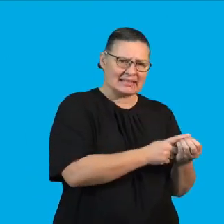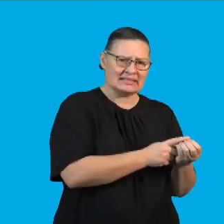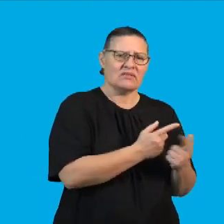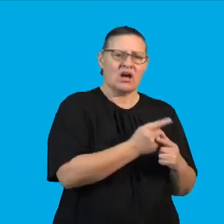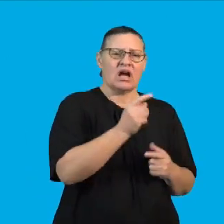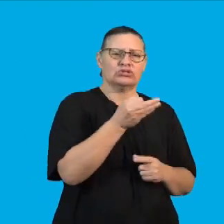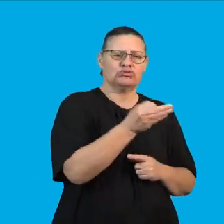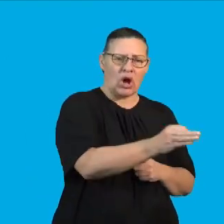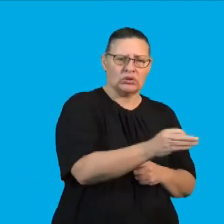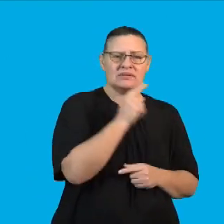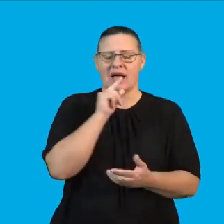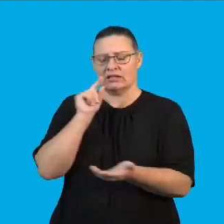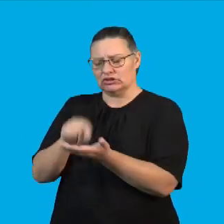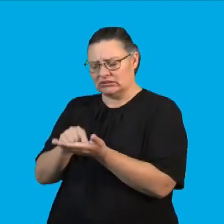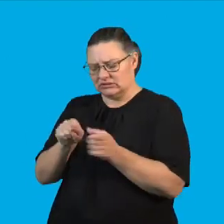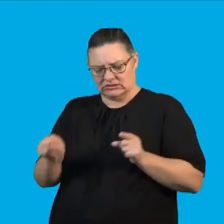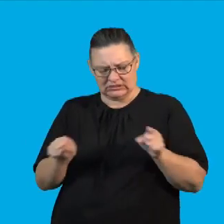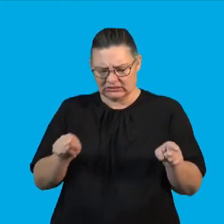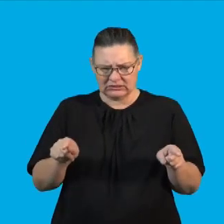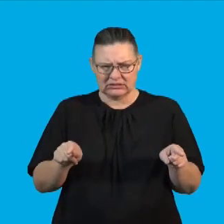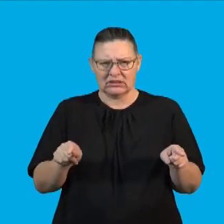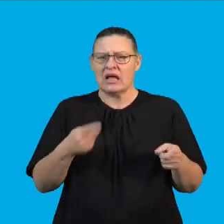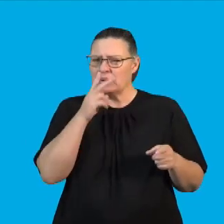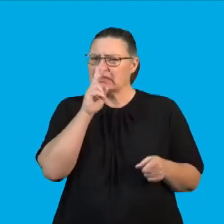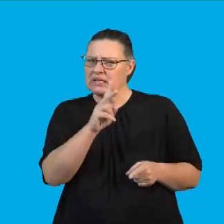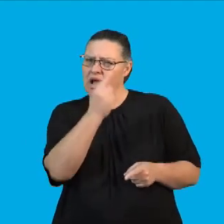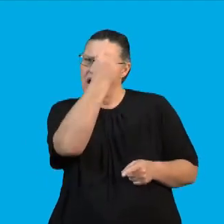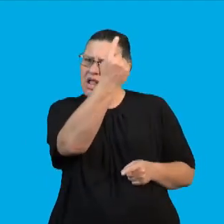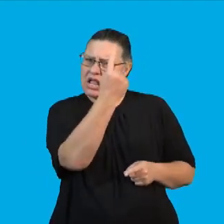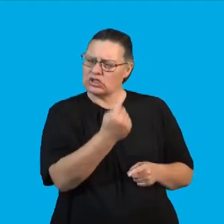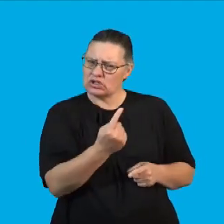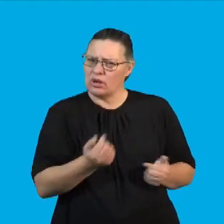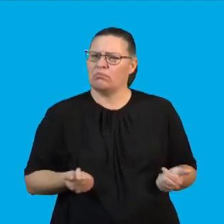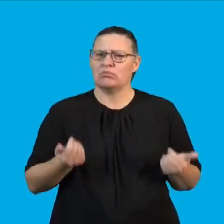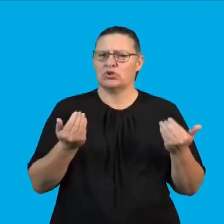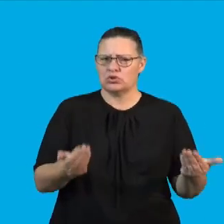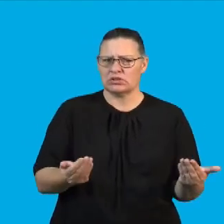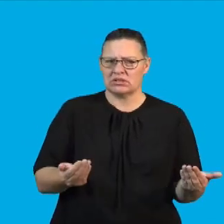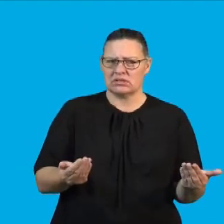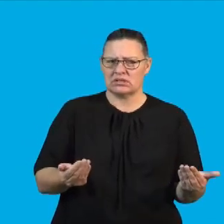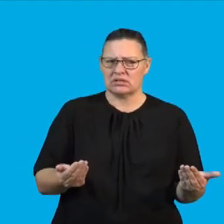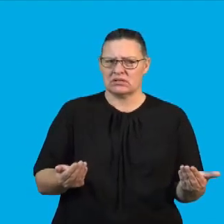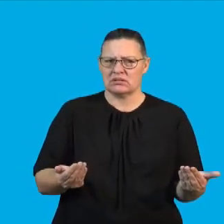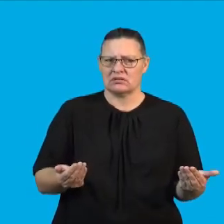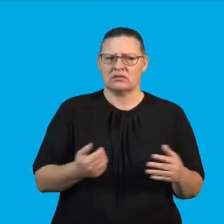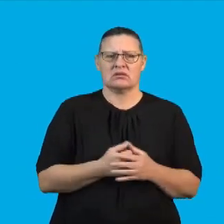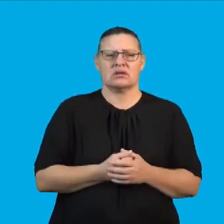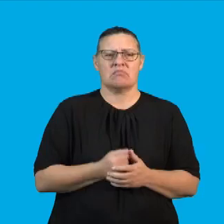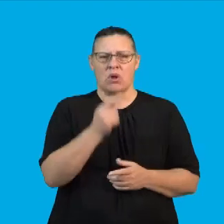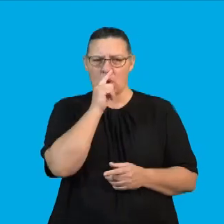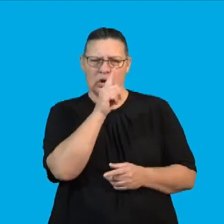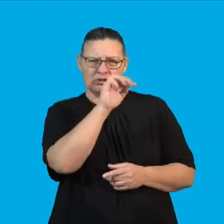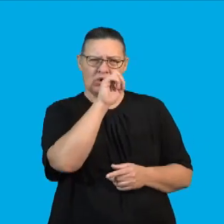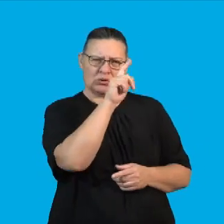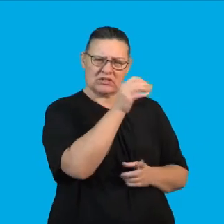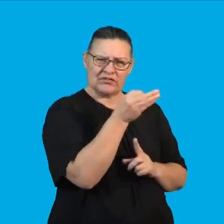the eggs of trout and pigeons and relate this to the number of eggs each produces. You come back and